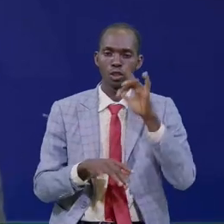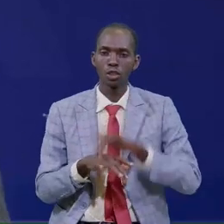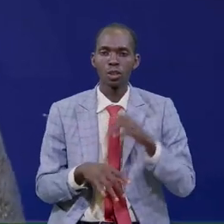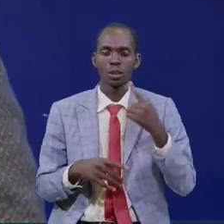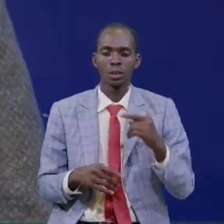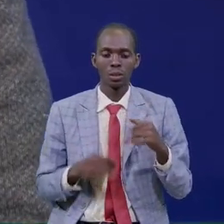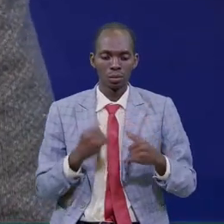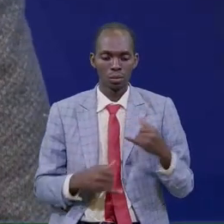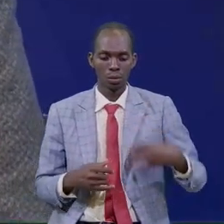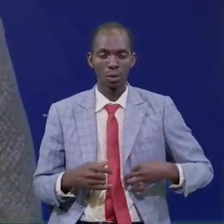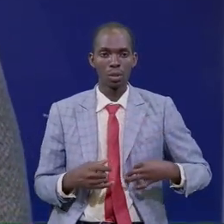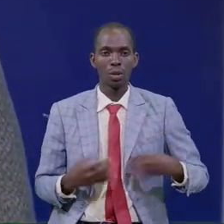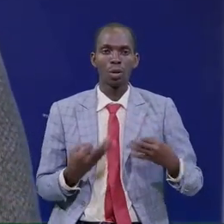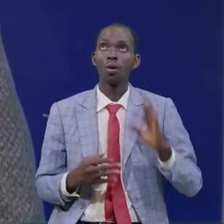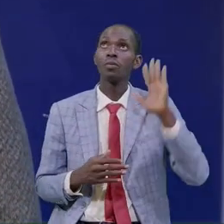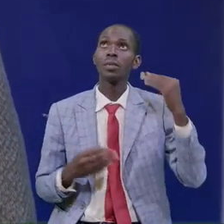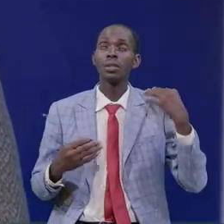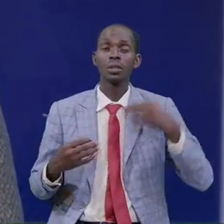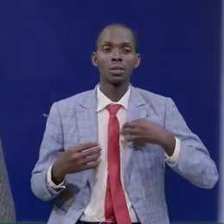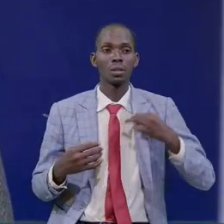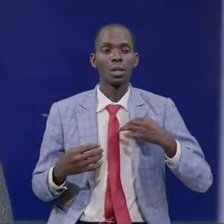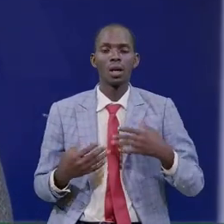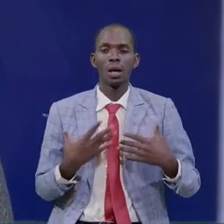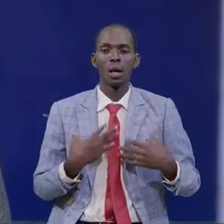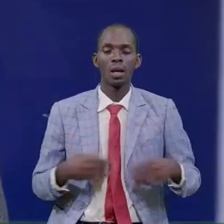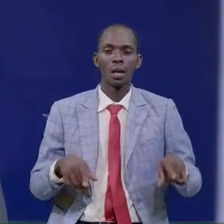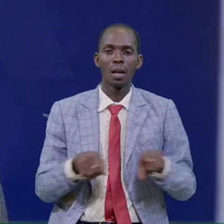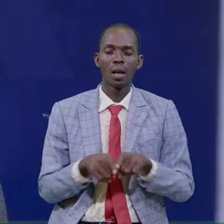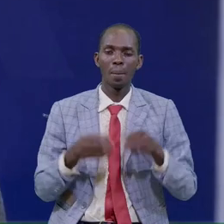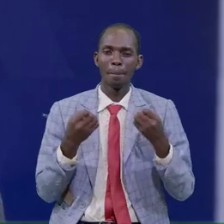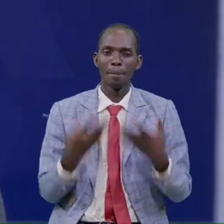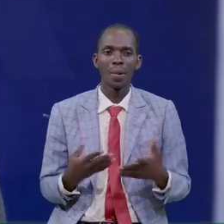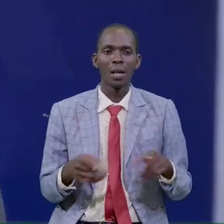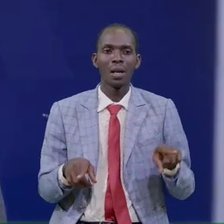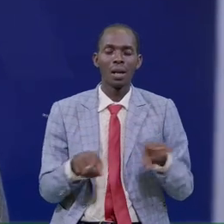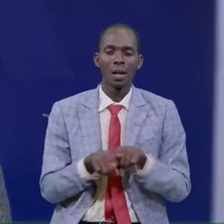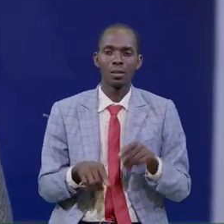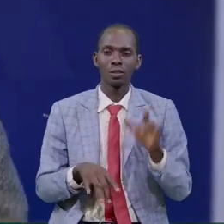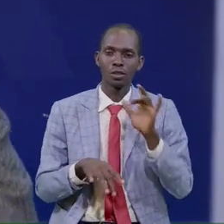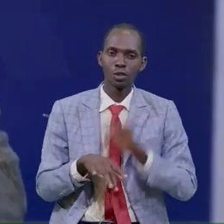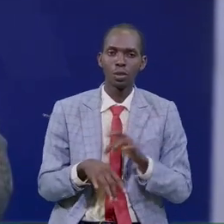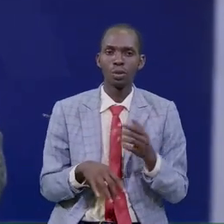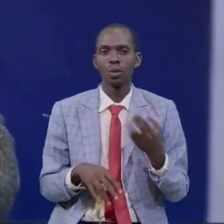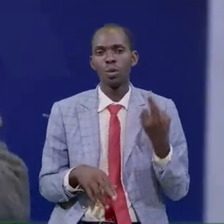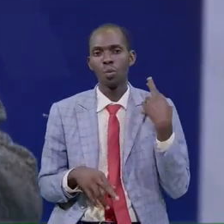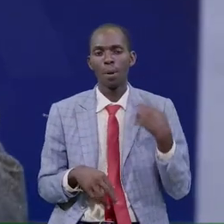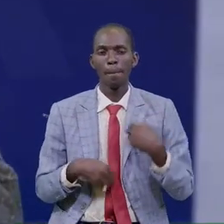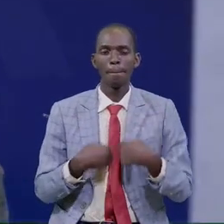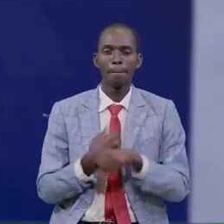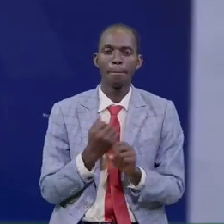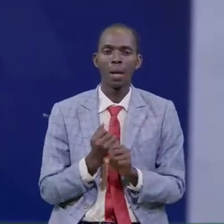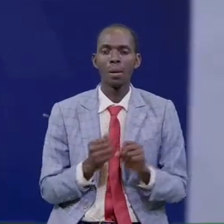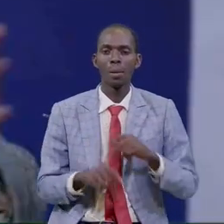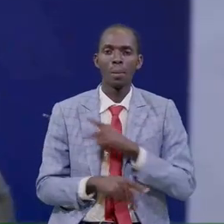his garment, and as many as touched were made